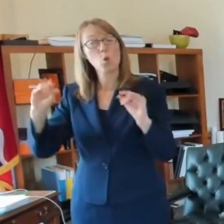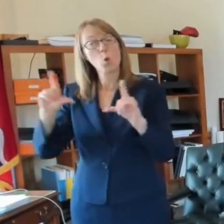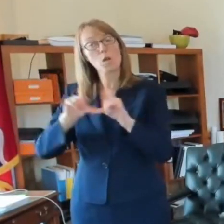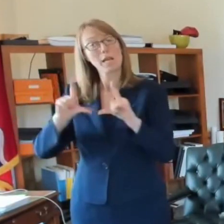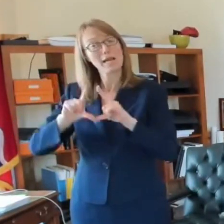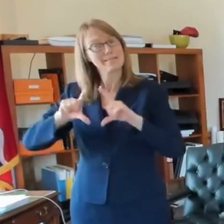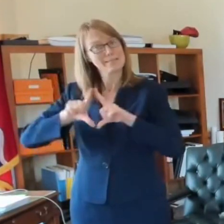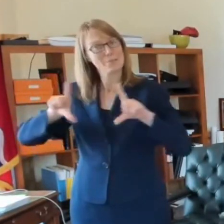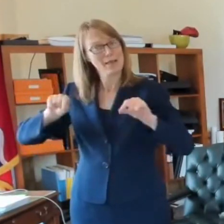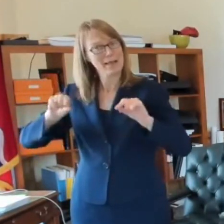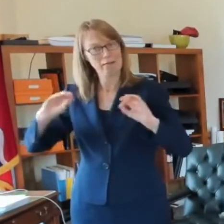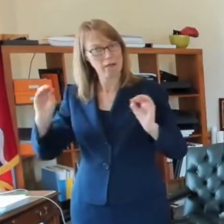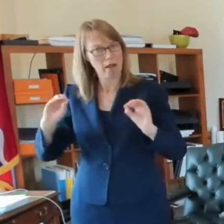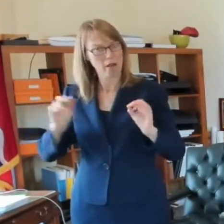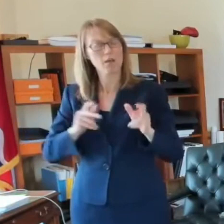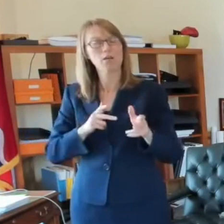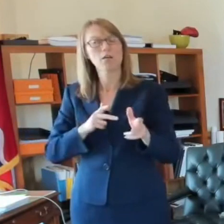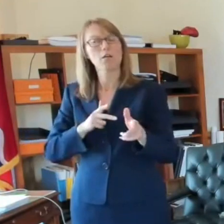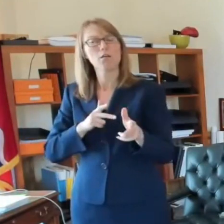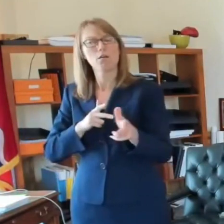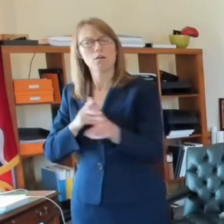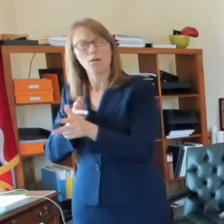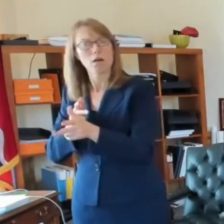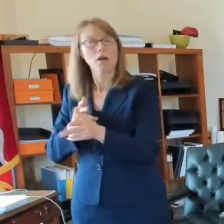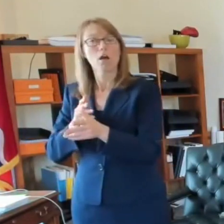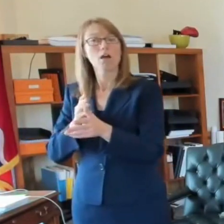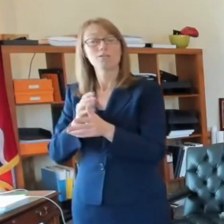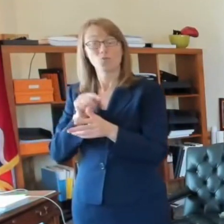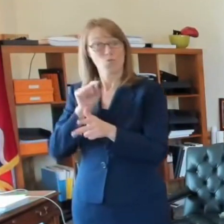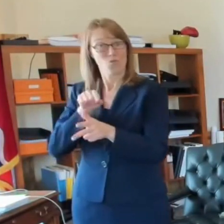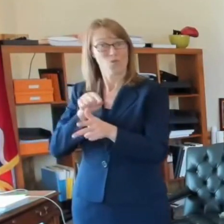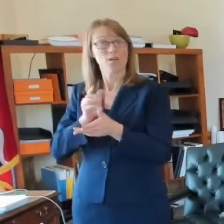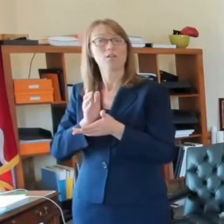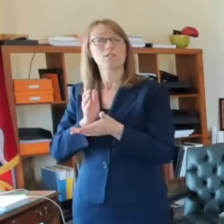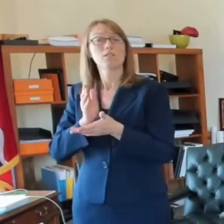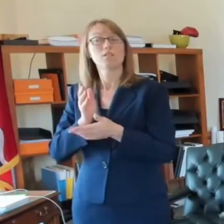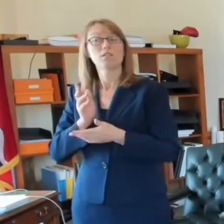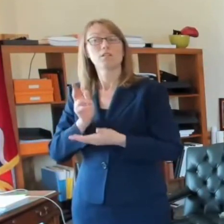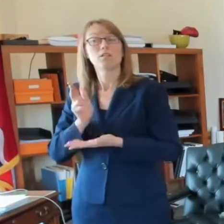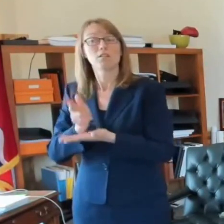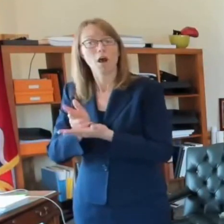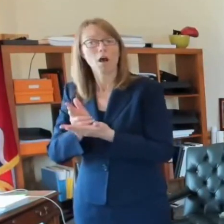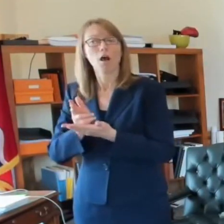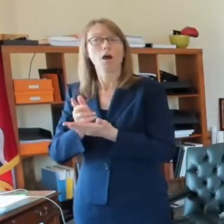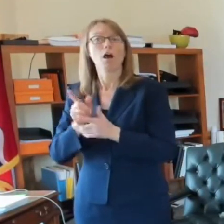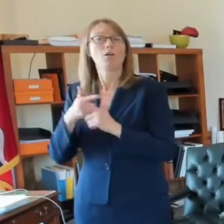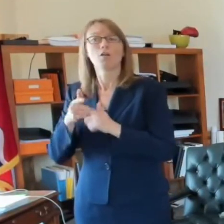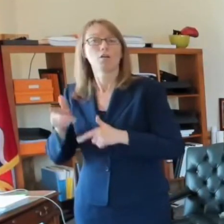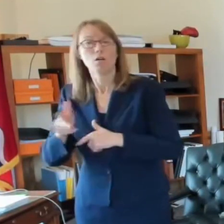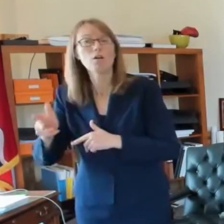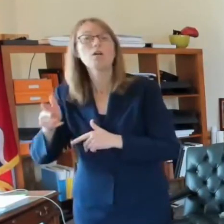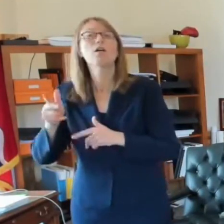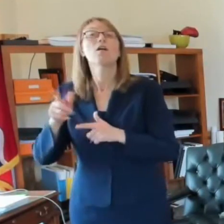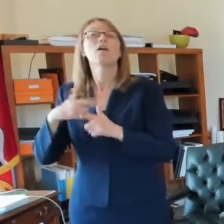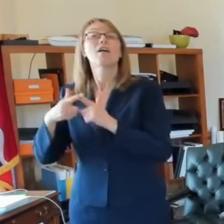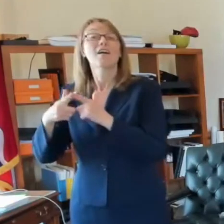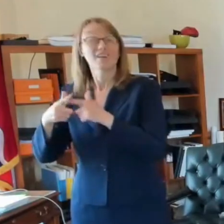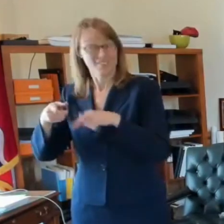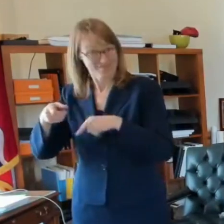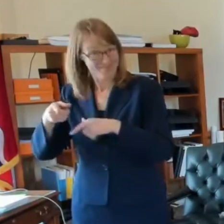car stopped and then didn't stop, went ahead and began firing on the 2